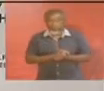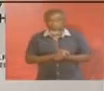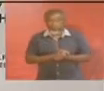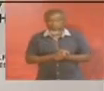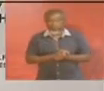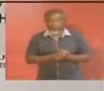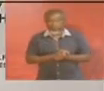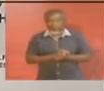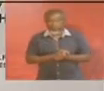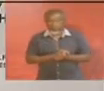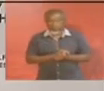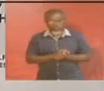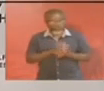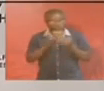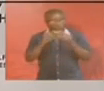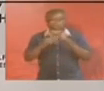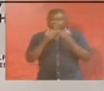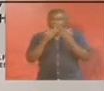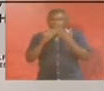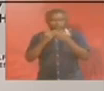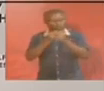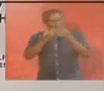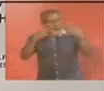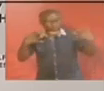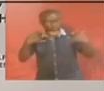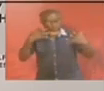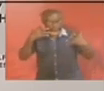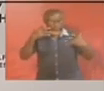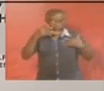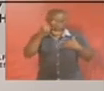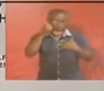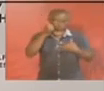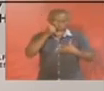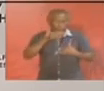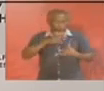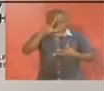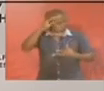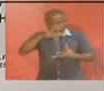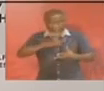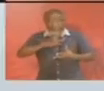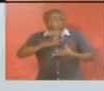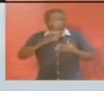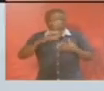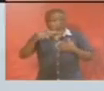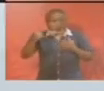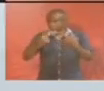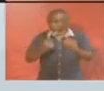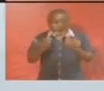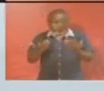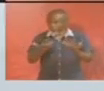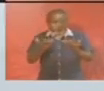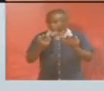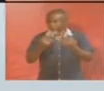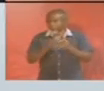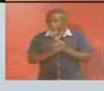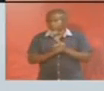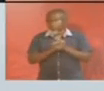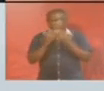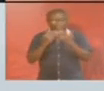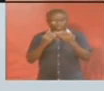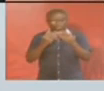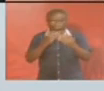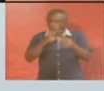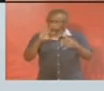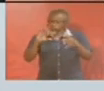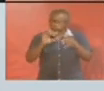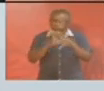Thank you very much, ladies and gentlemen. We have come to the end of this press conference. The Ministry of Health thanks you for joining us for today's